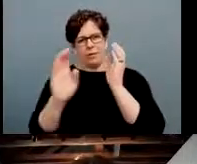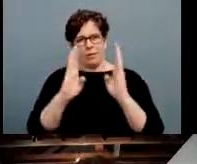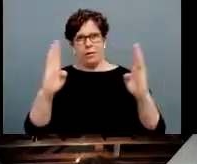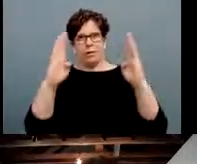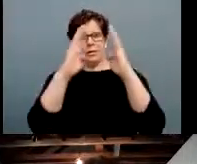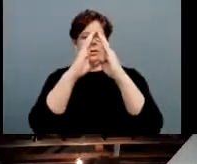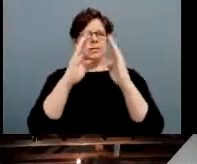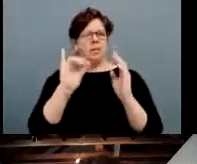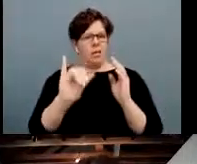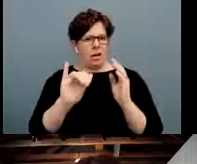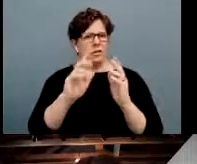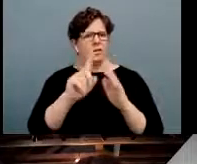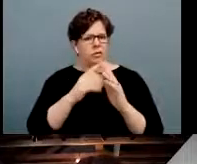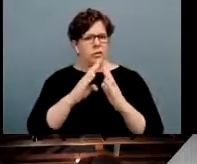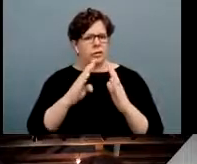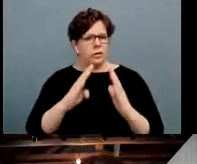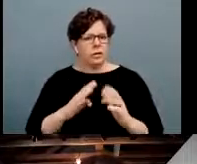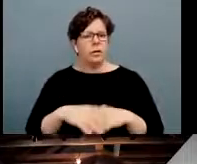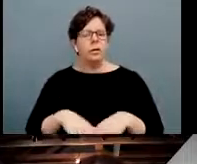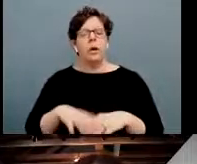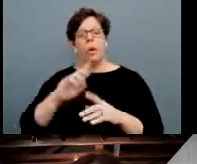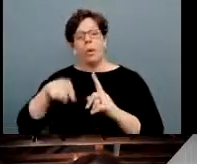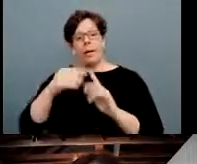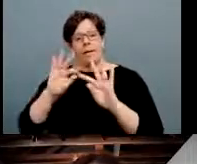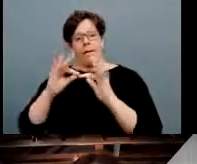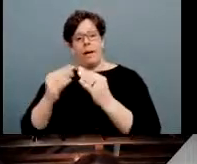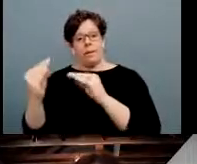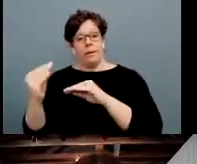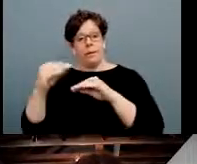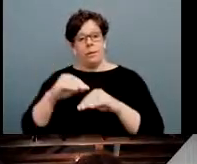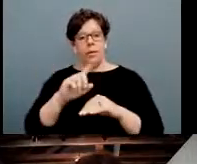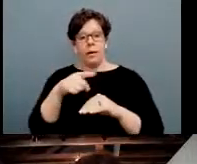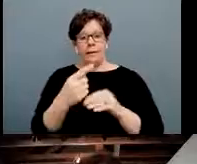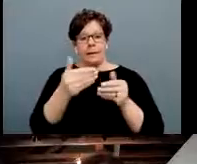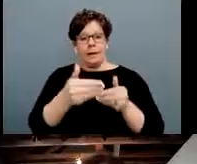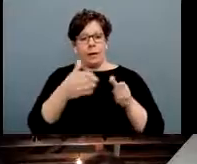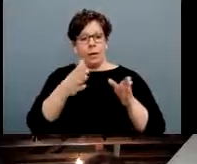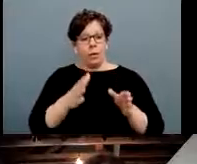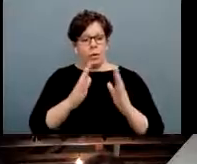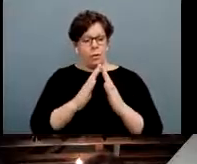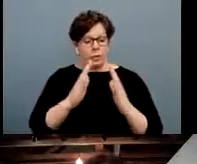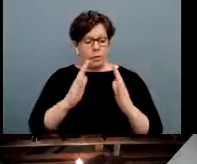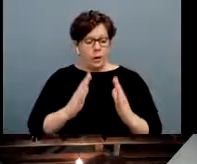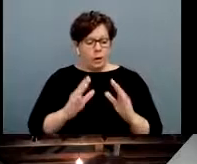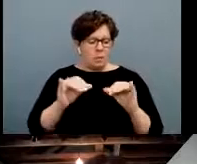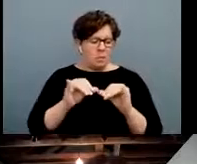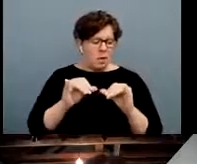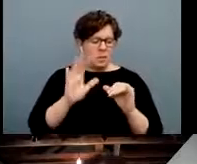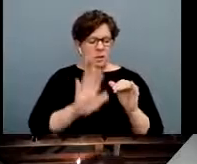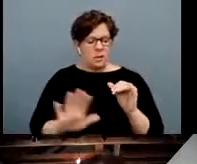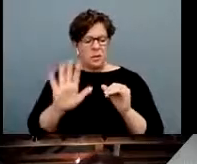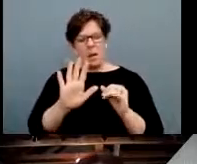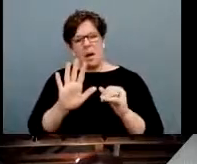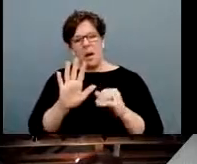So as mentioned, when the castles first moved on site, the original family home was a single room farmhouse, and it measured roughly 12 by